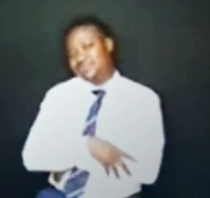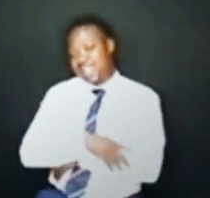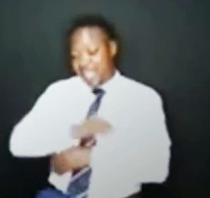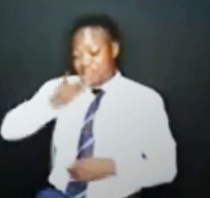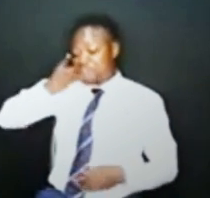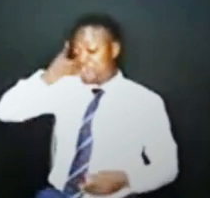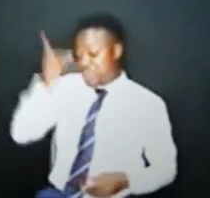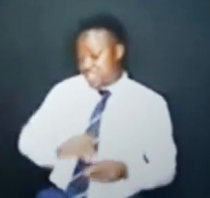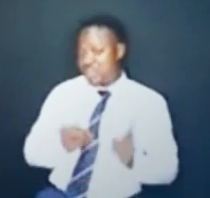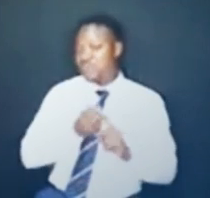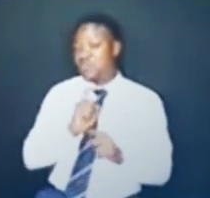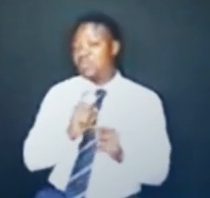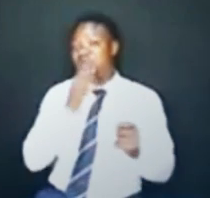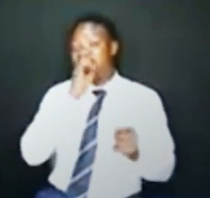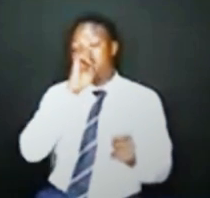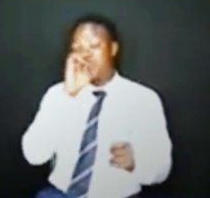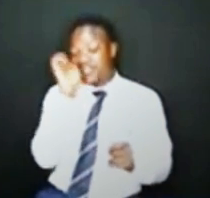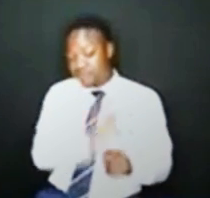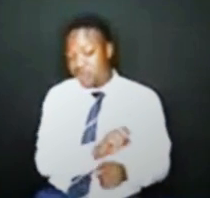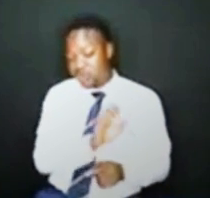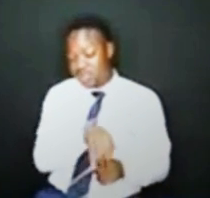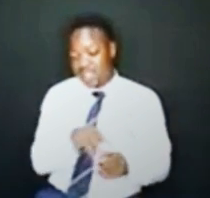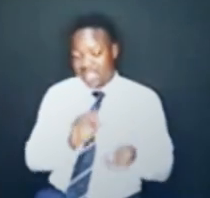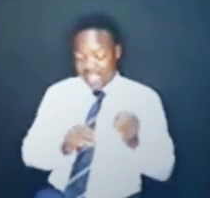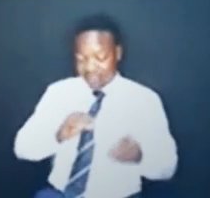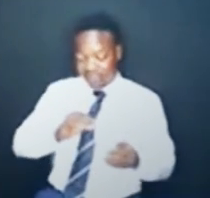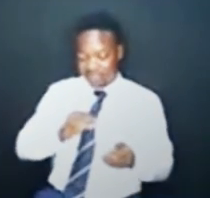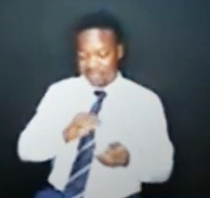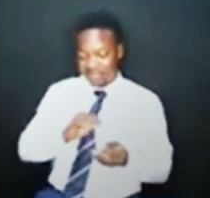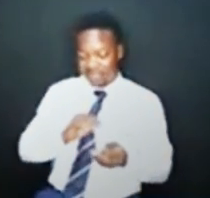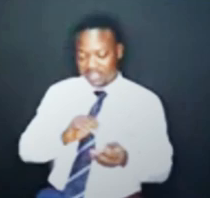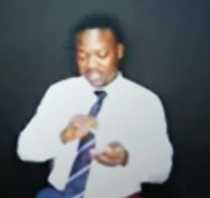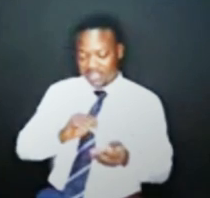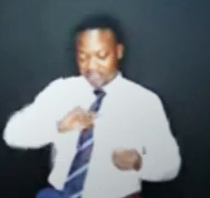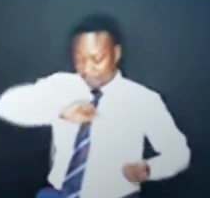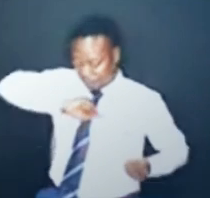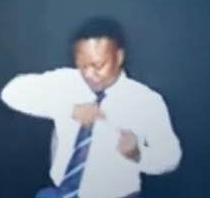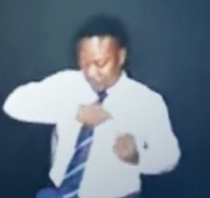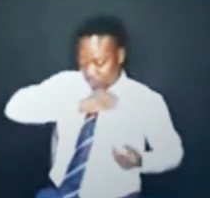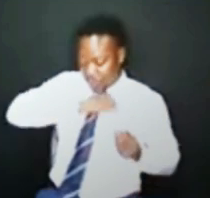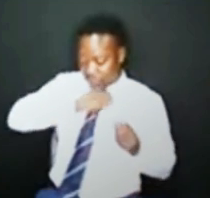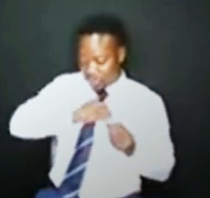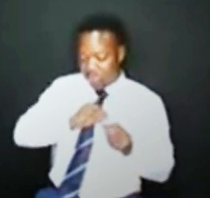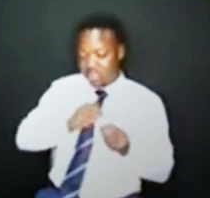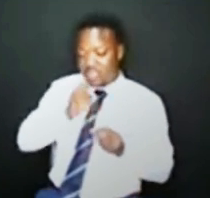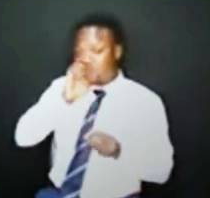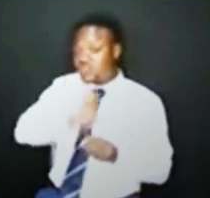hoy e free ewurade ho. Repentance will always draw God closer to you.